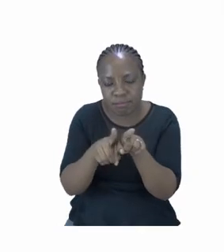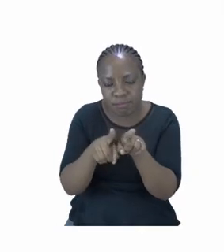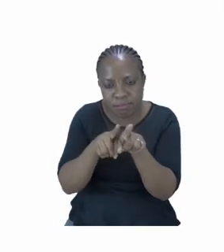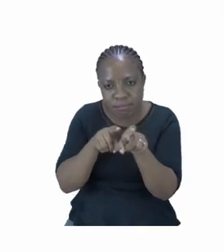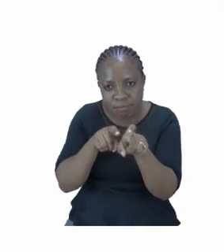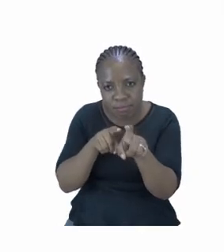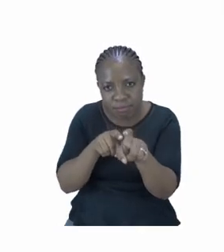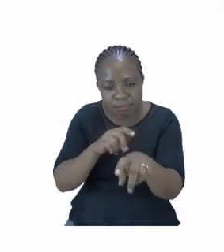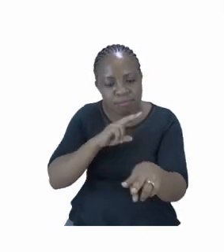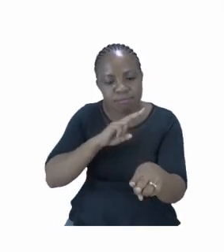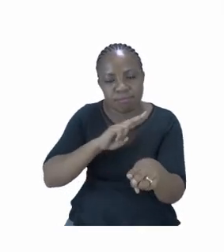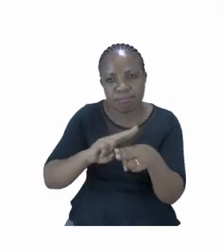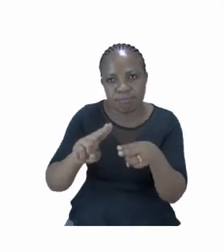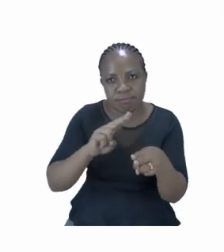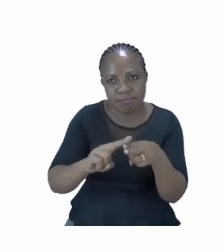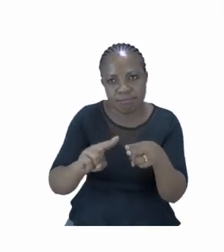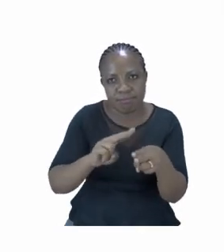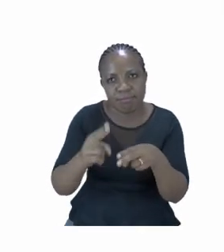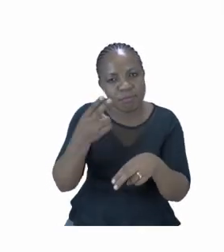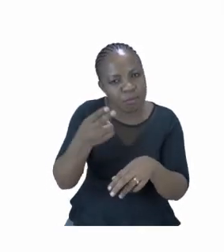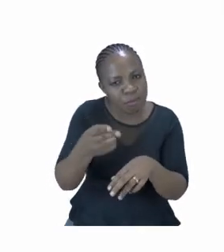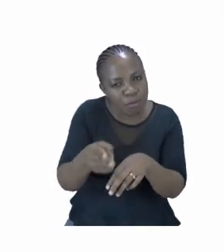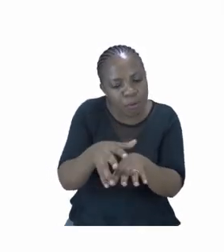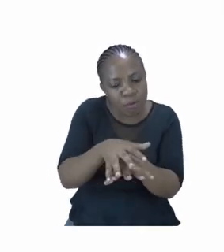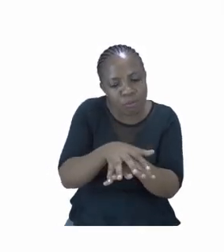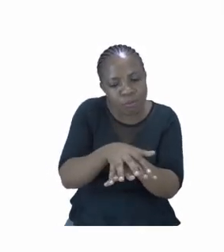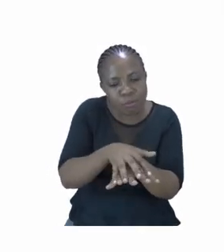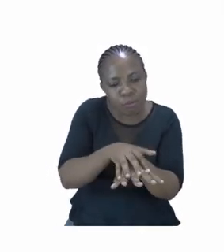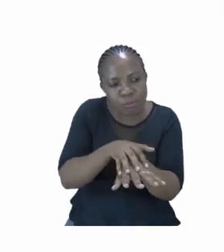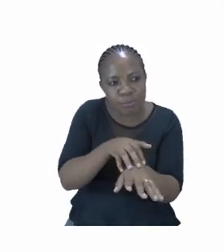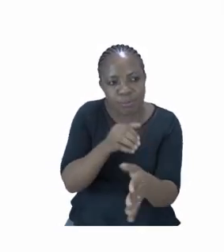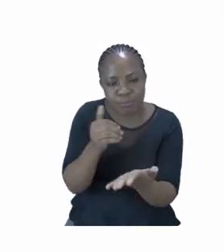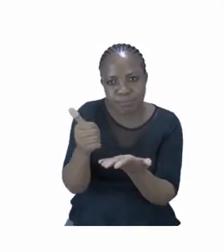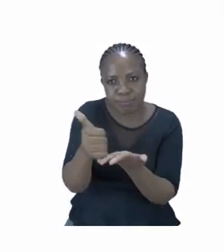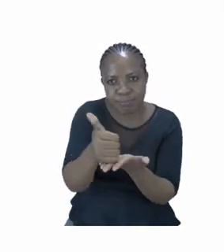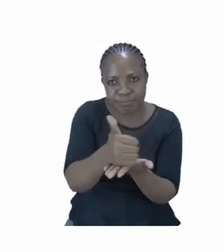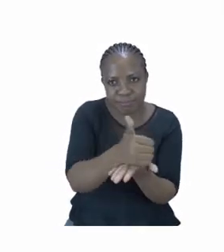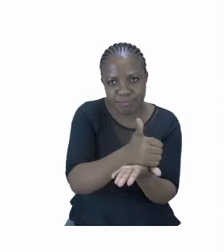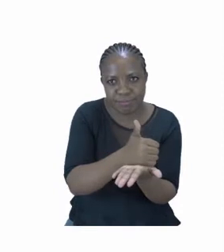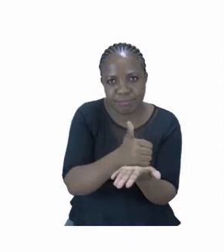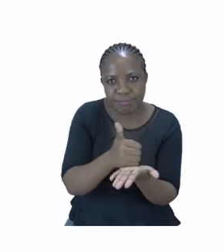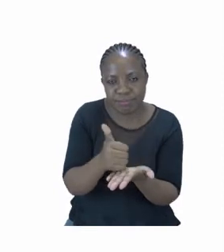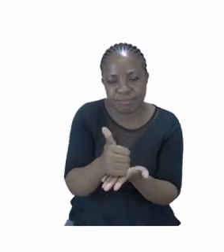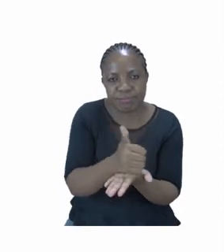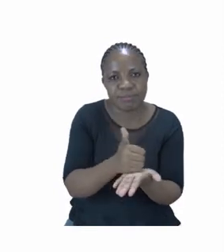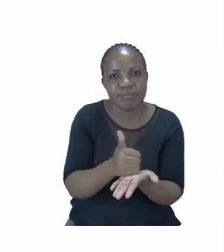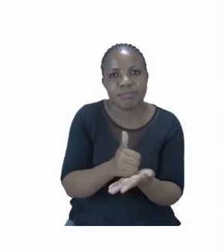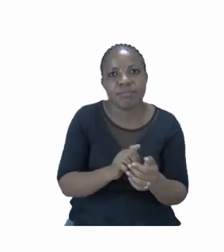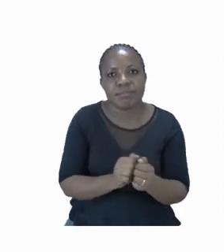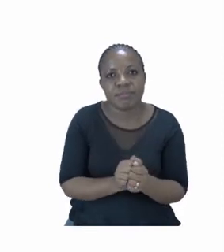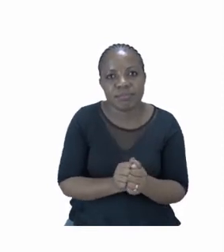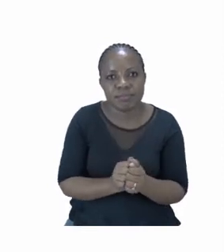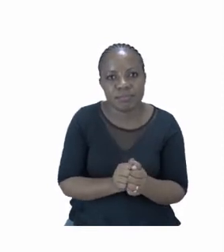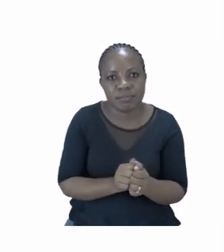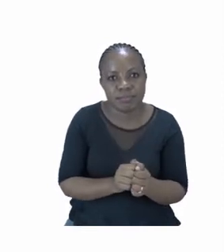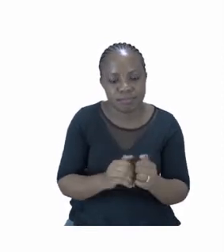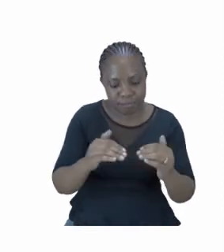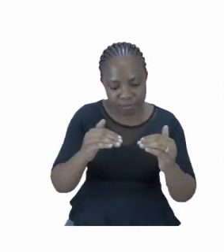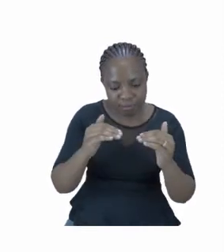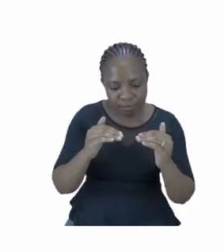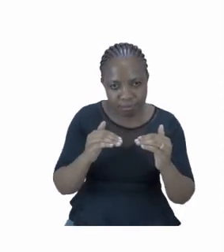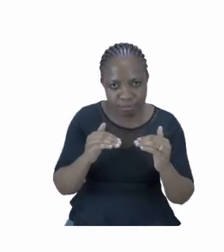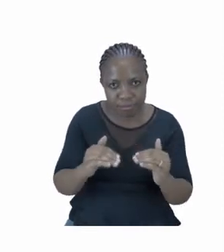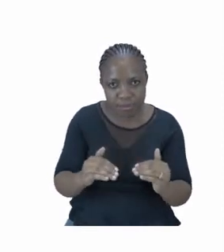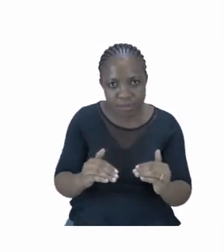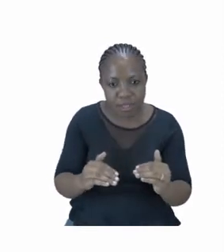sure that you are finishing them properly. After that, we are going to find and